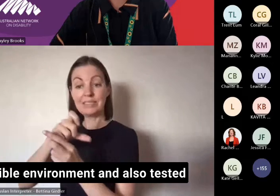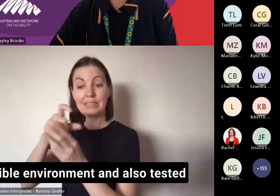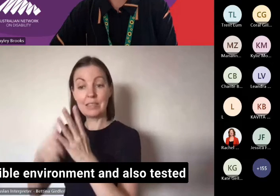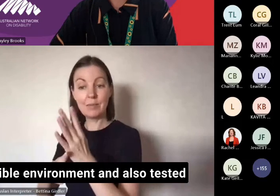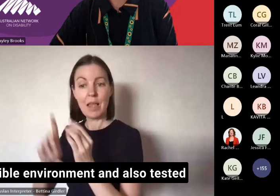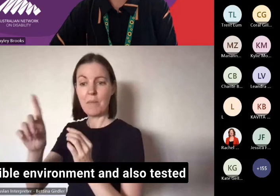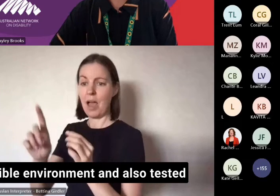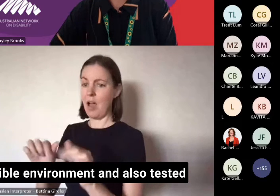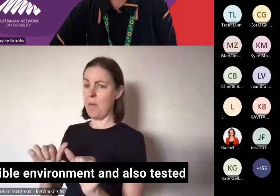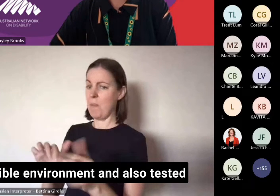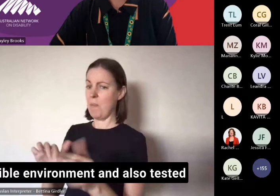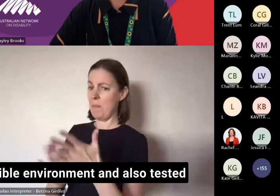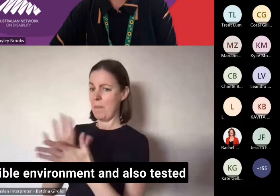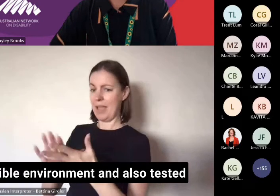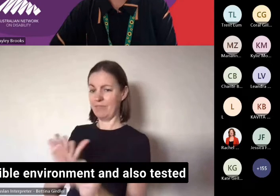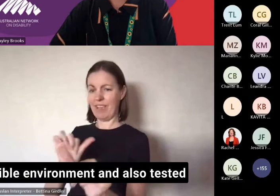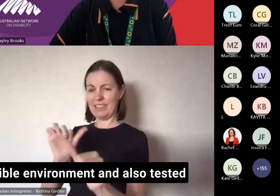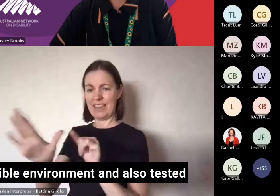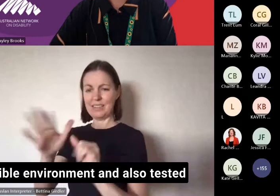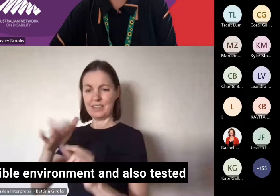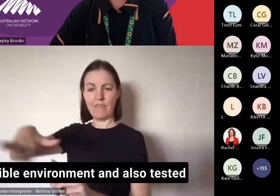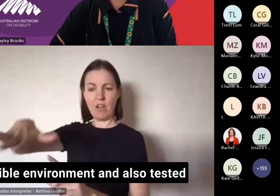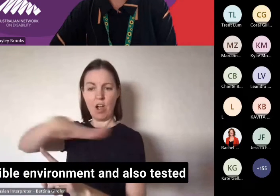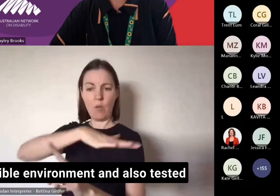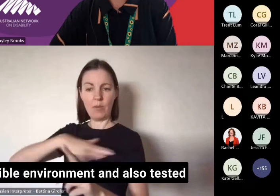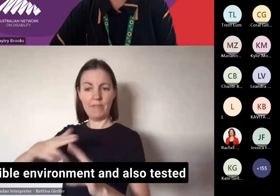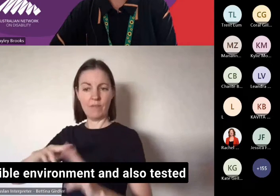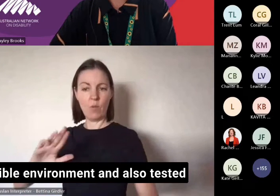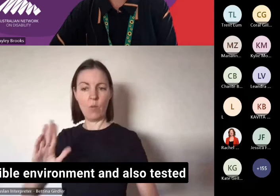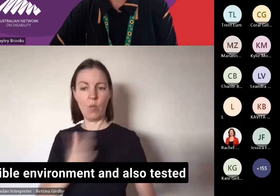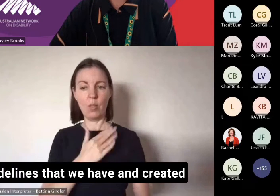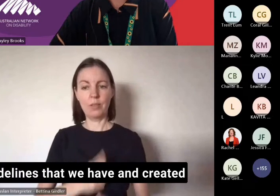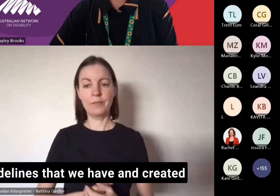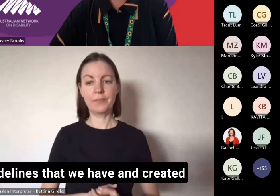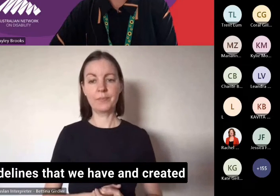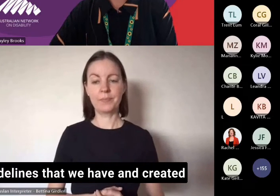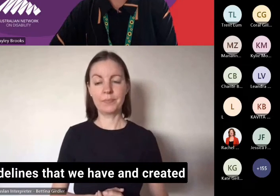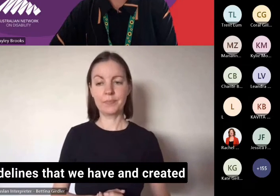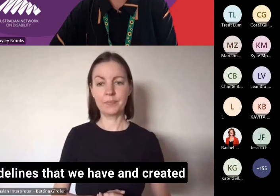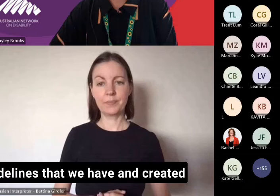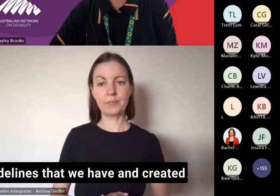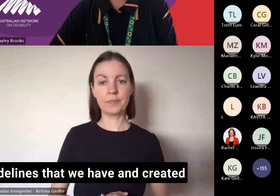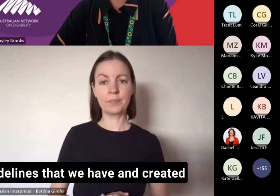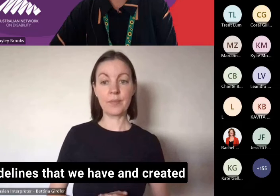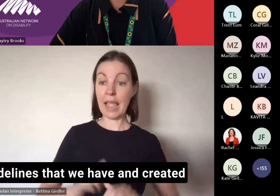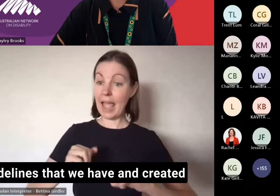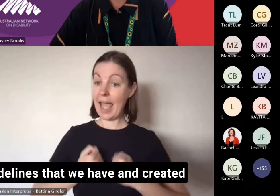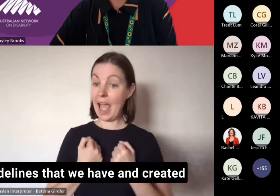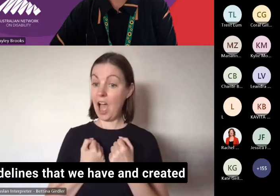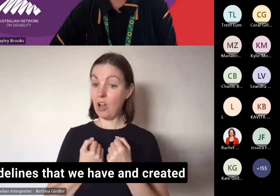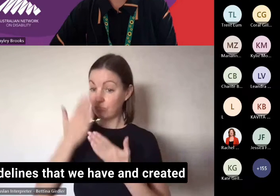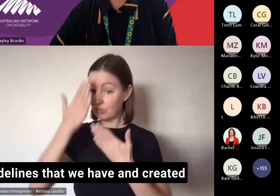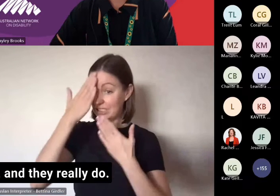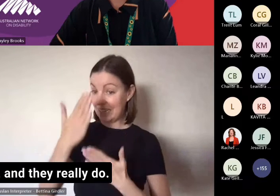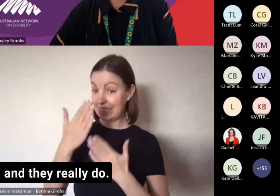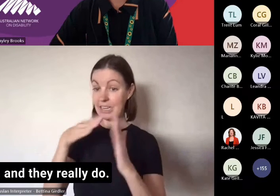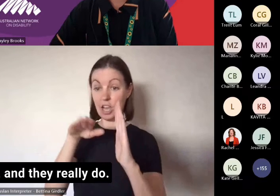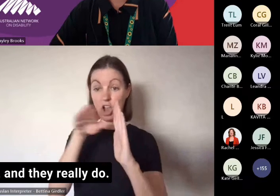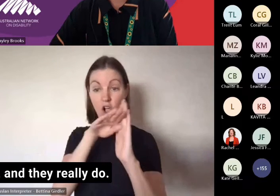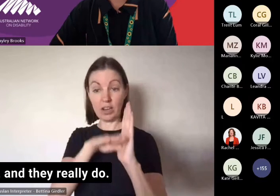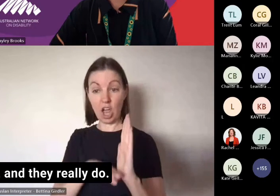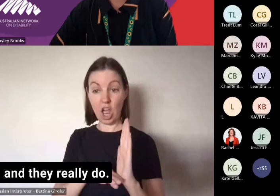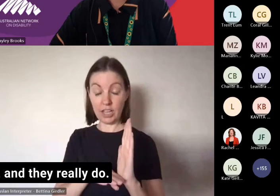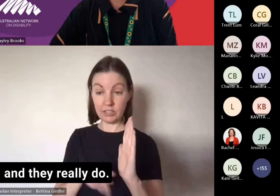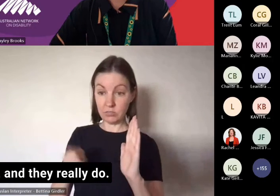incredible environment. And also, tested whether our dignity guidelines that we have and created still